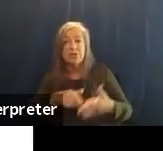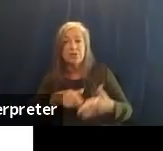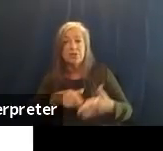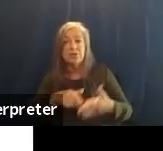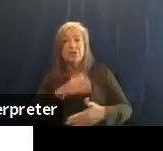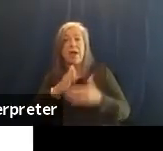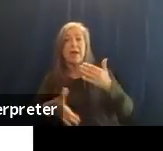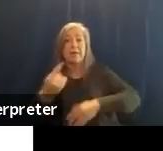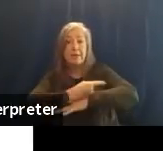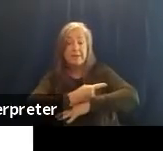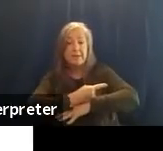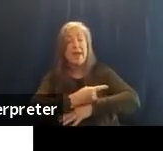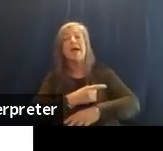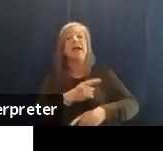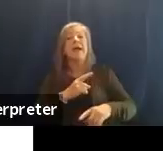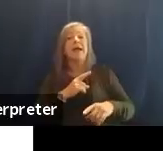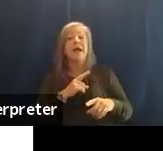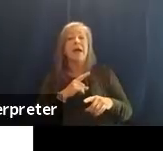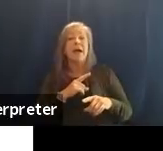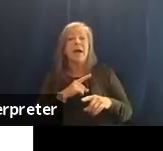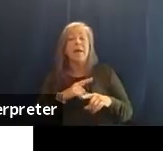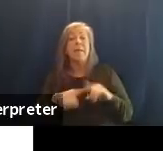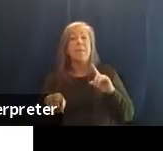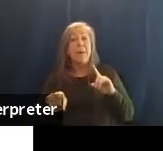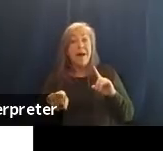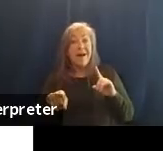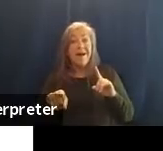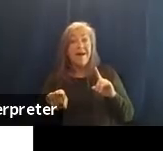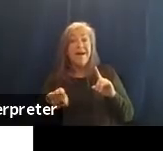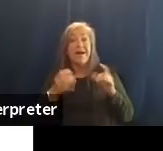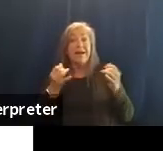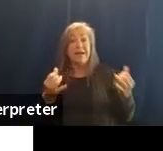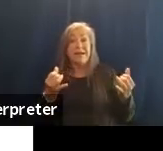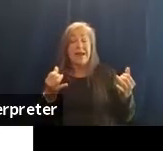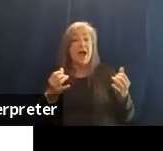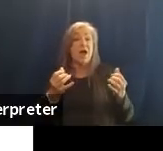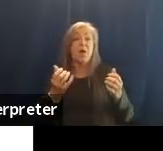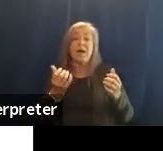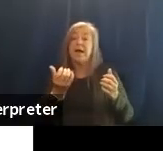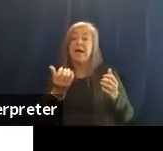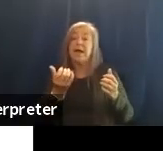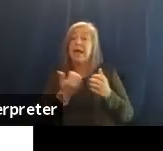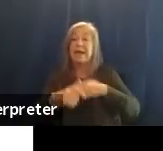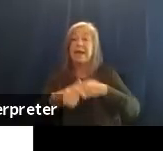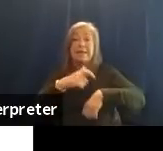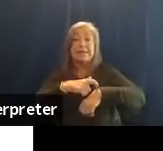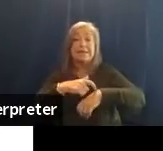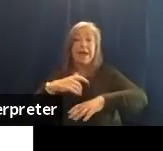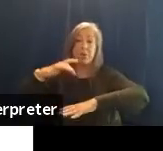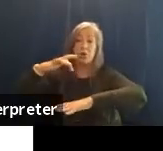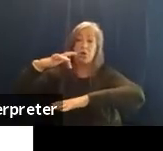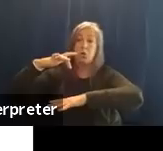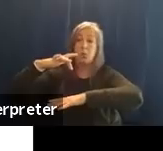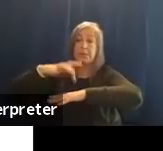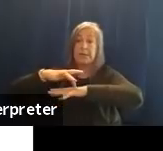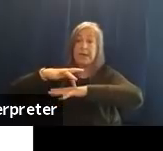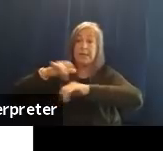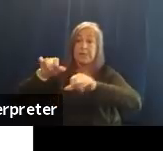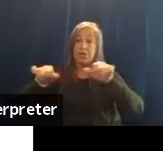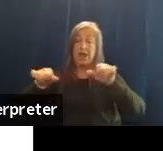that we want you to wash your hands after touching those high touch surfaces, just to make sure that